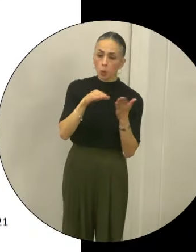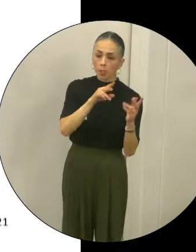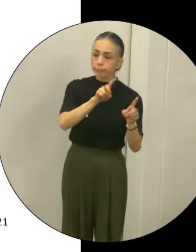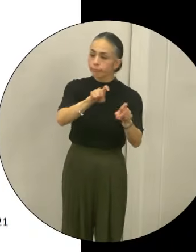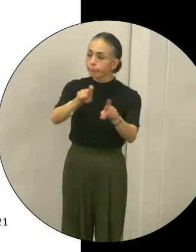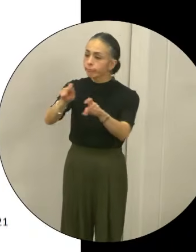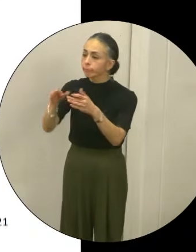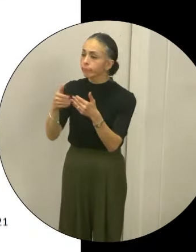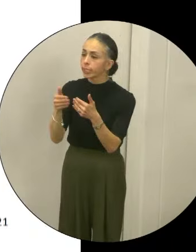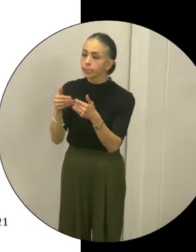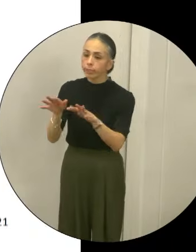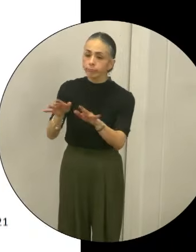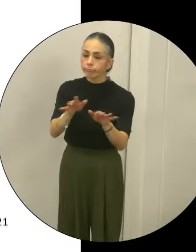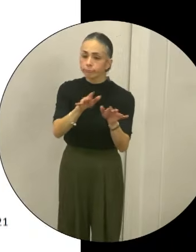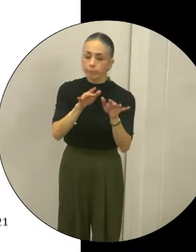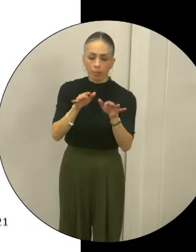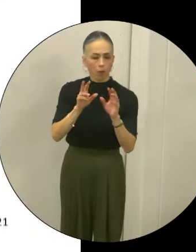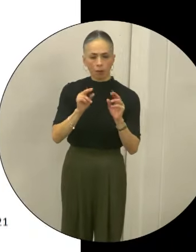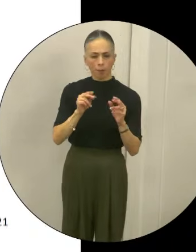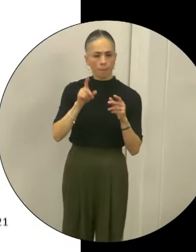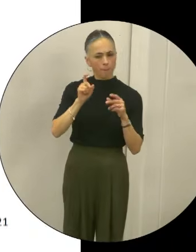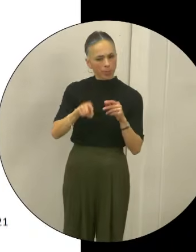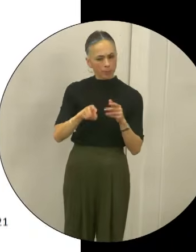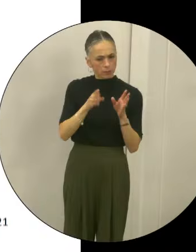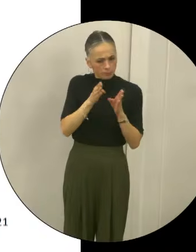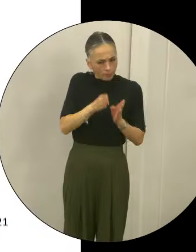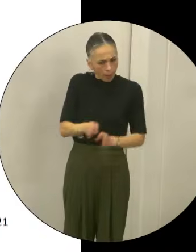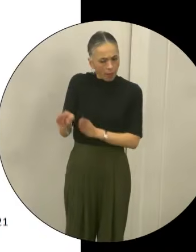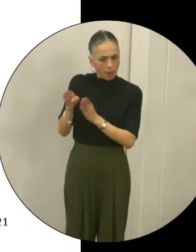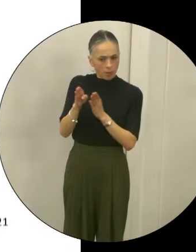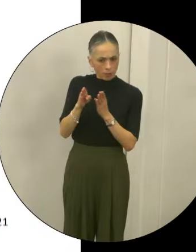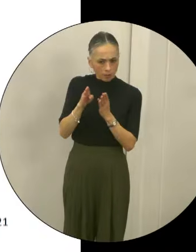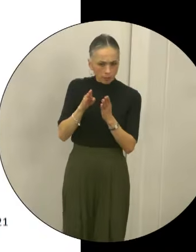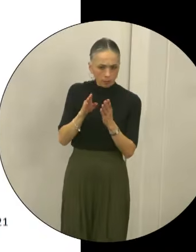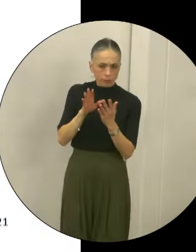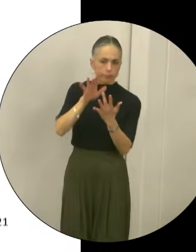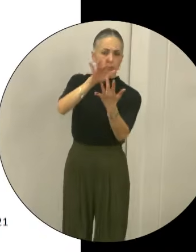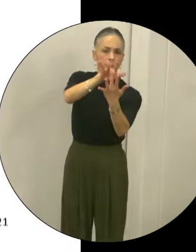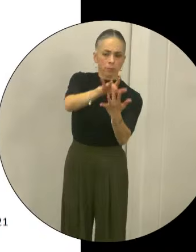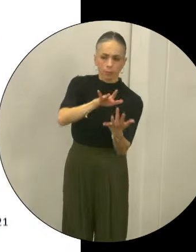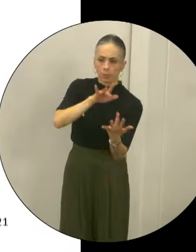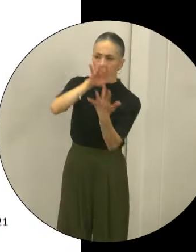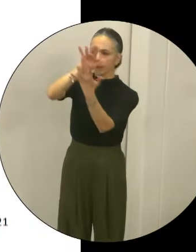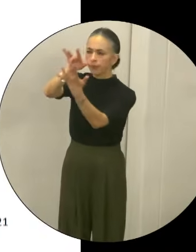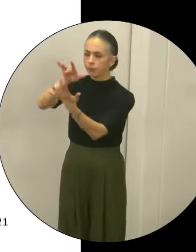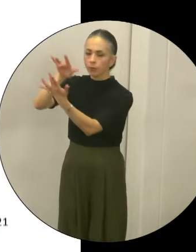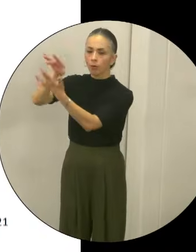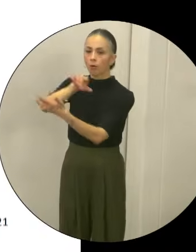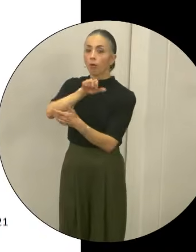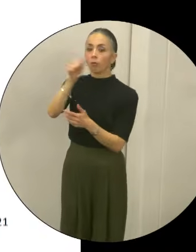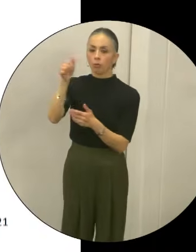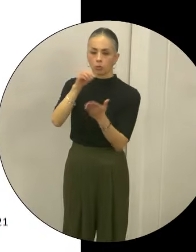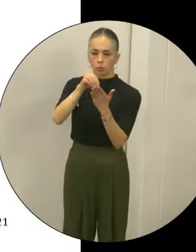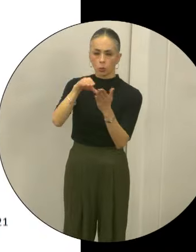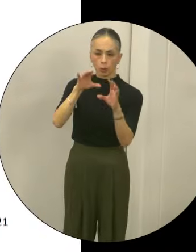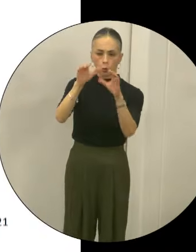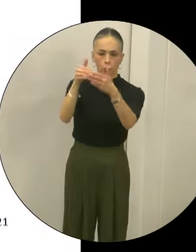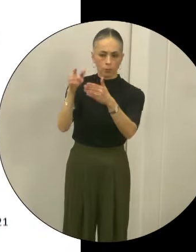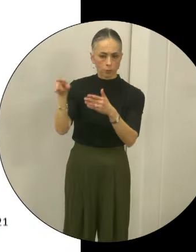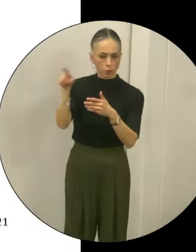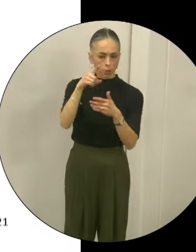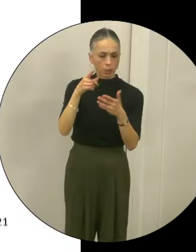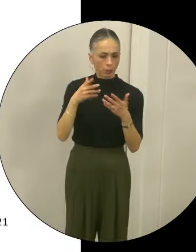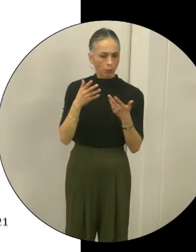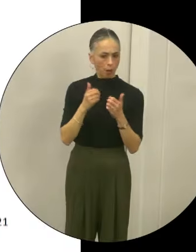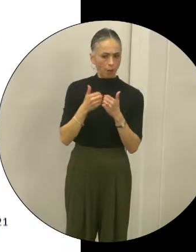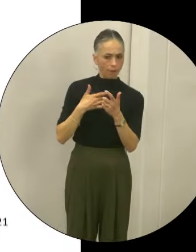must intentionally create opportunities for all student groups to share what they need to feel safe. Safety efforts are